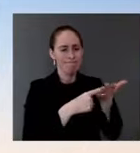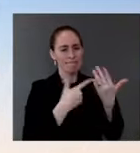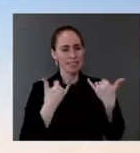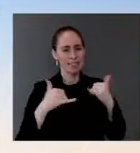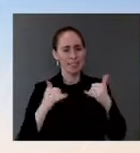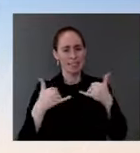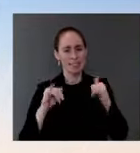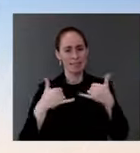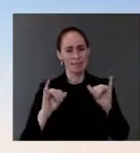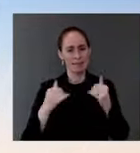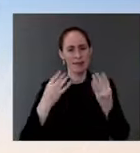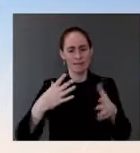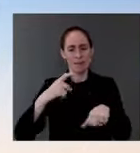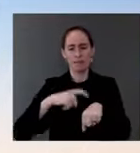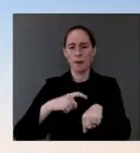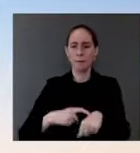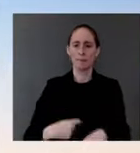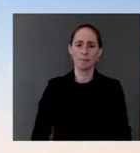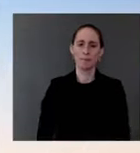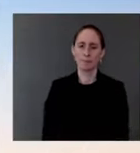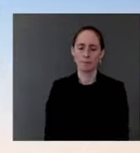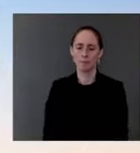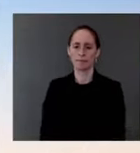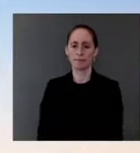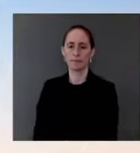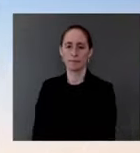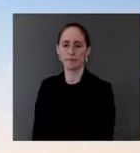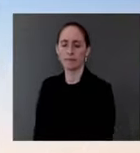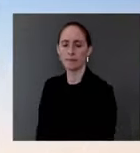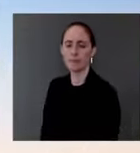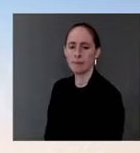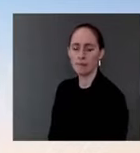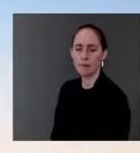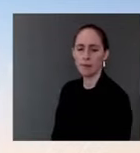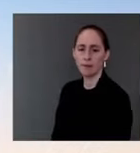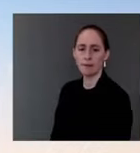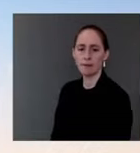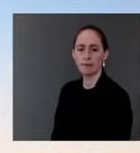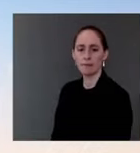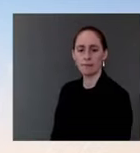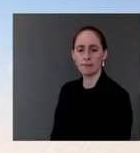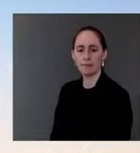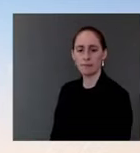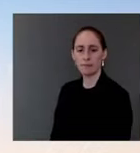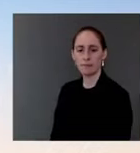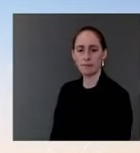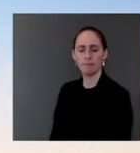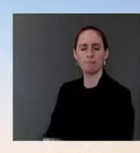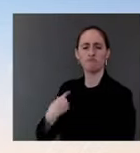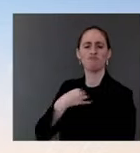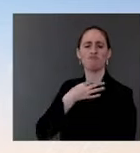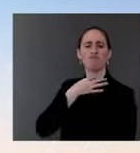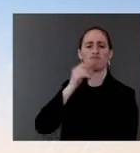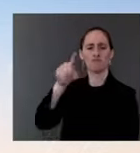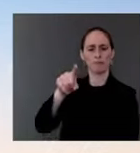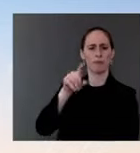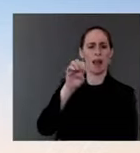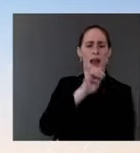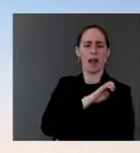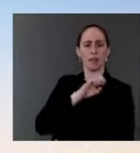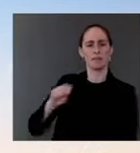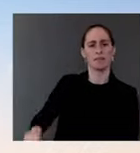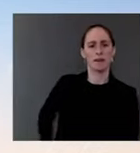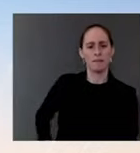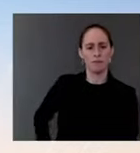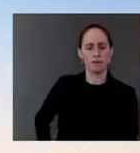A follow-up on that question about El Salvador. What's the White House response to the president of El Salvador accusations against